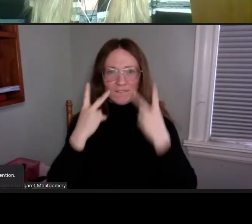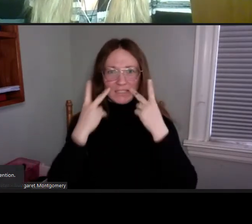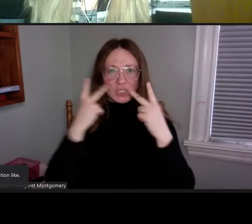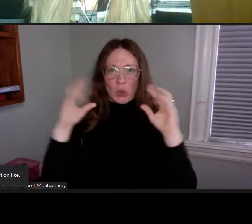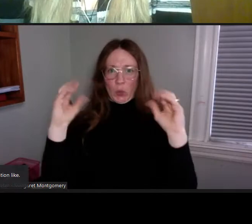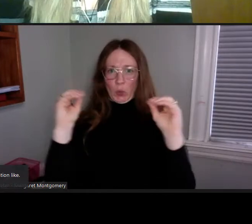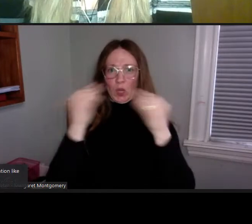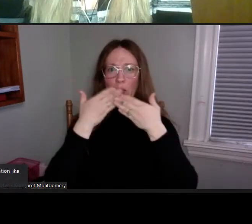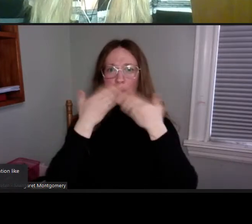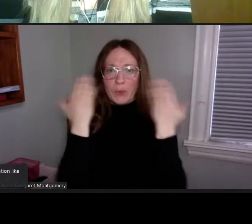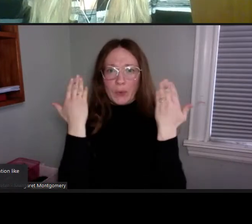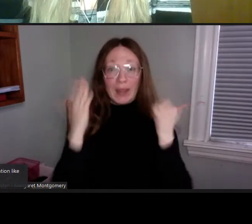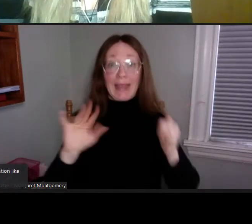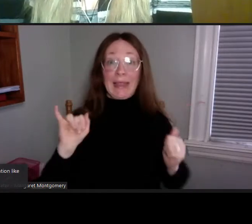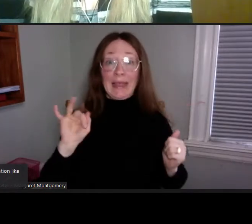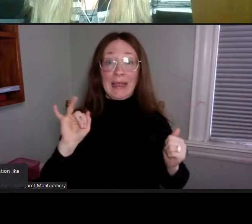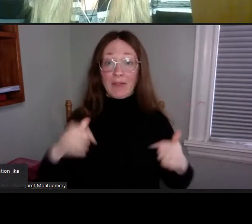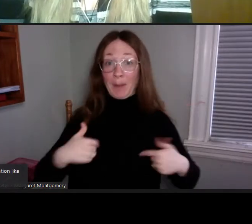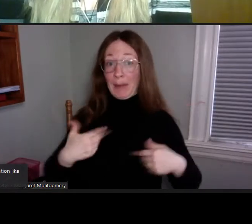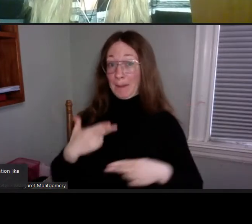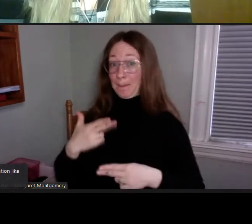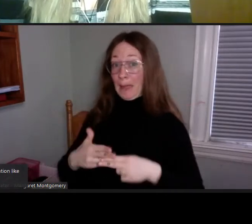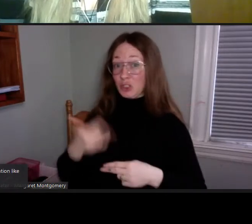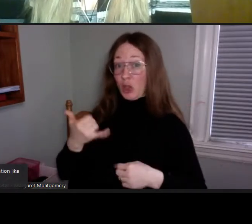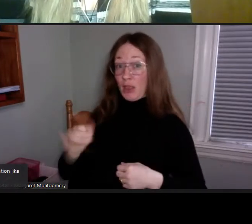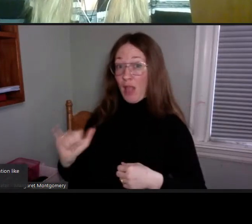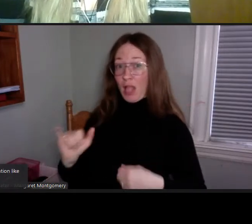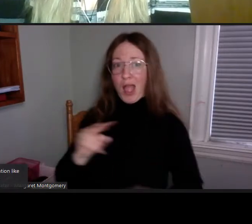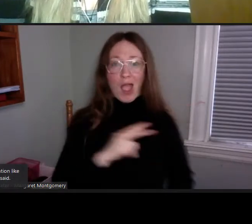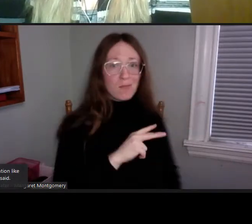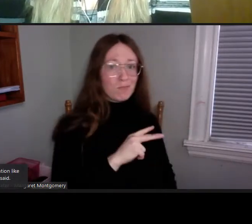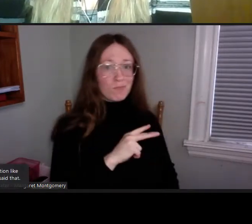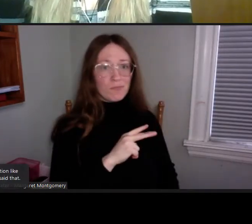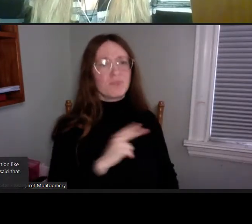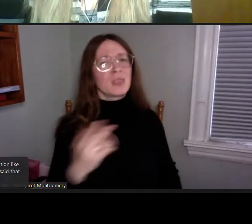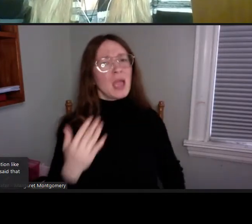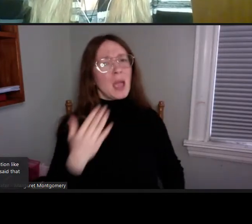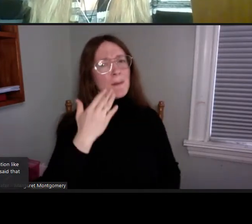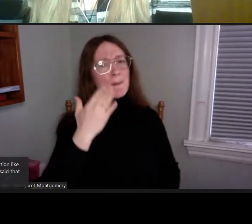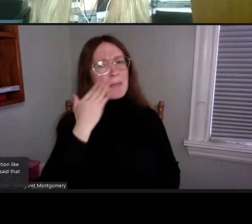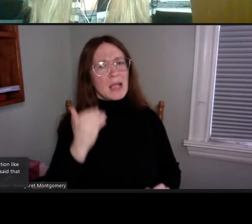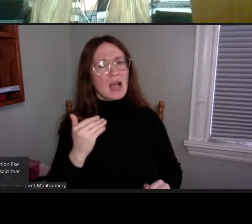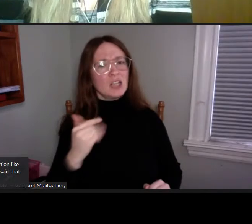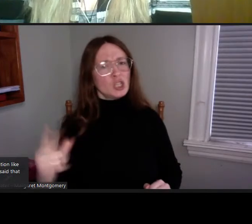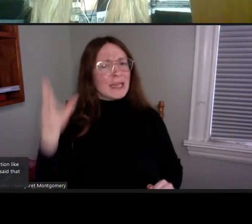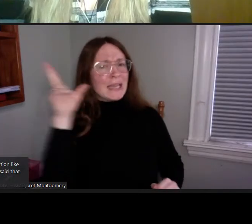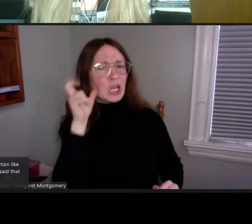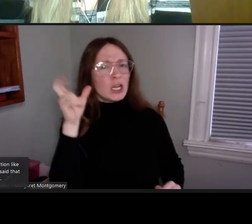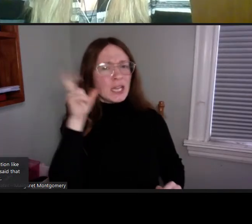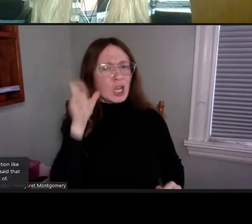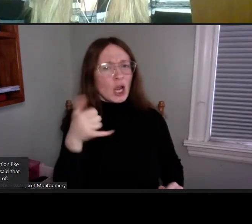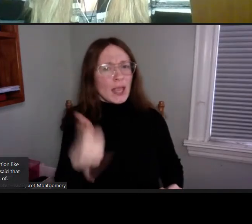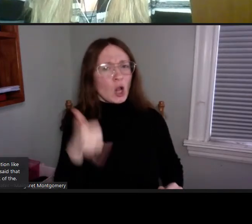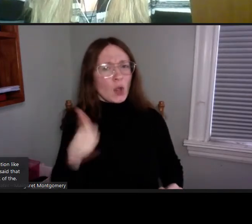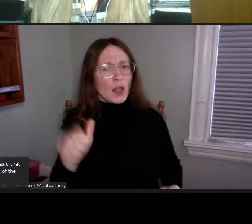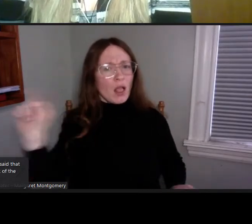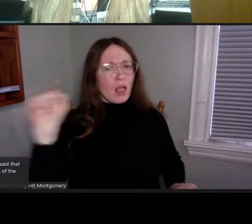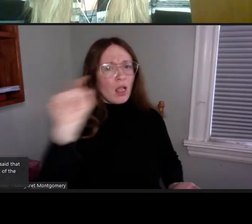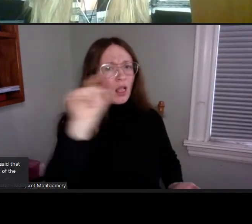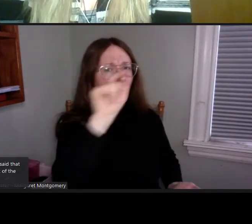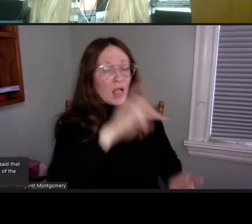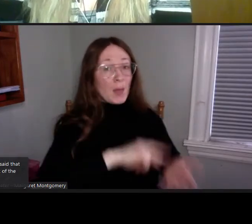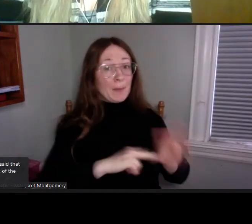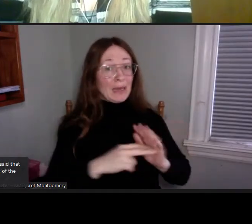mention like yellow, she, just because people have said that, she would get the thought of the warmth of the